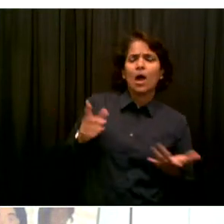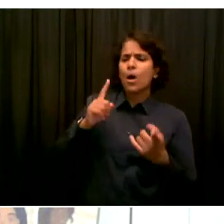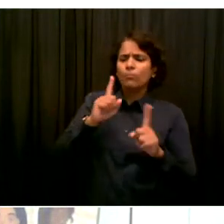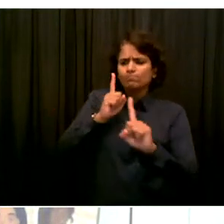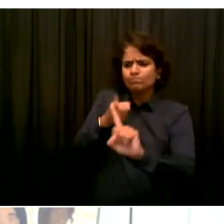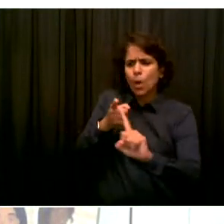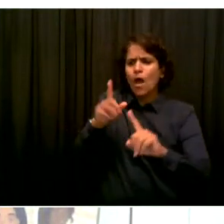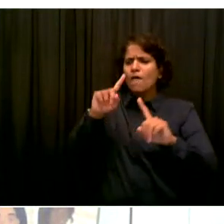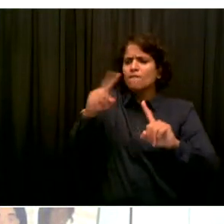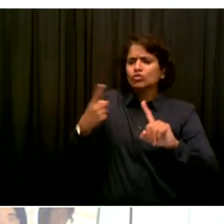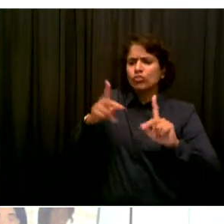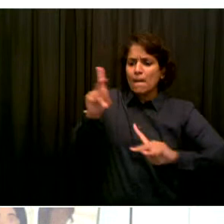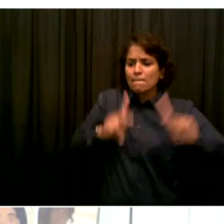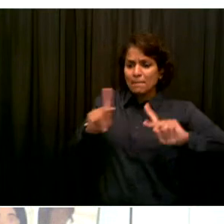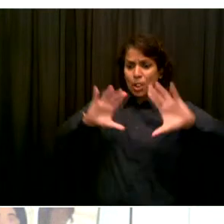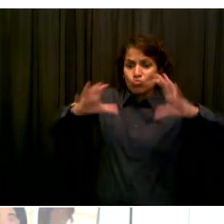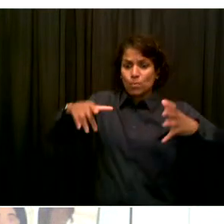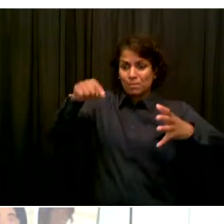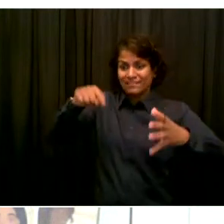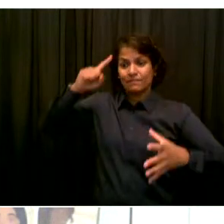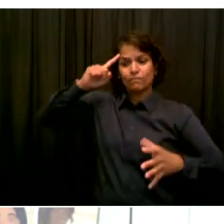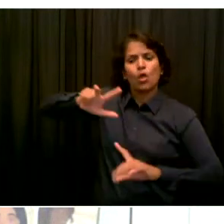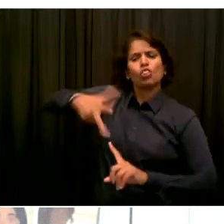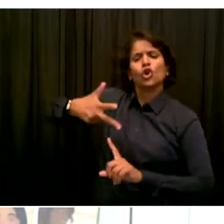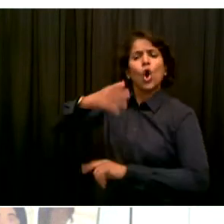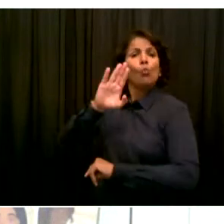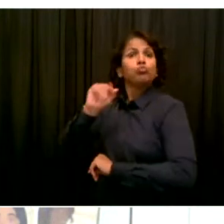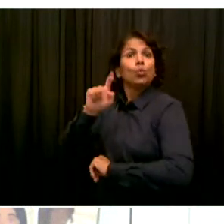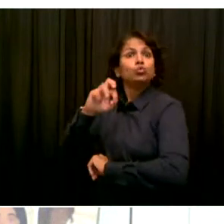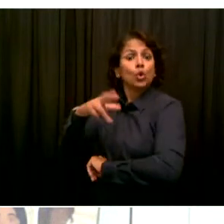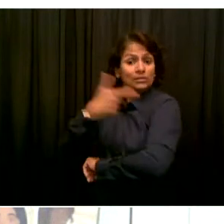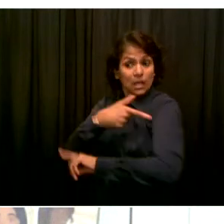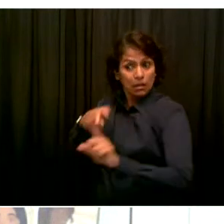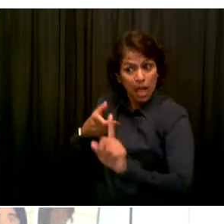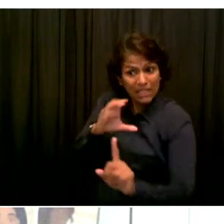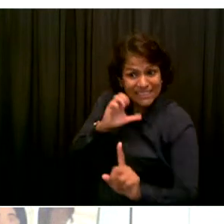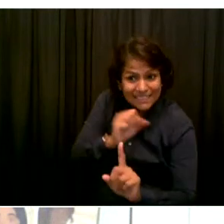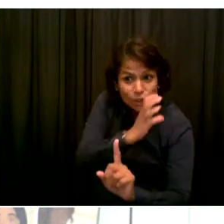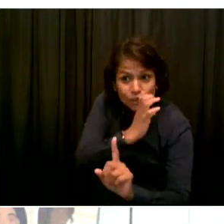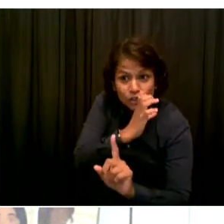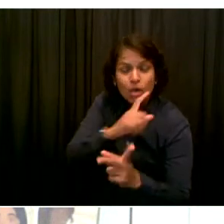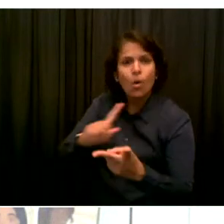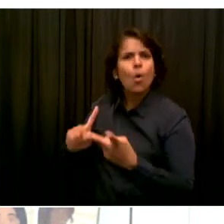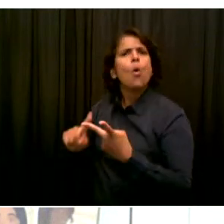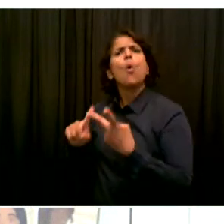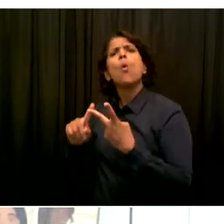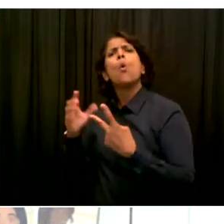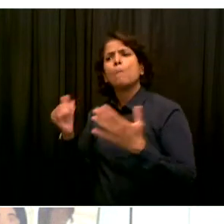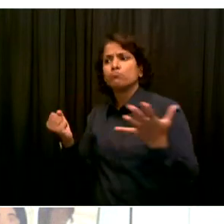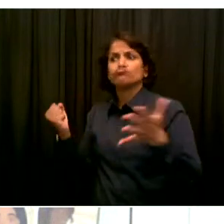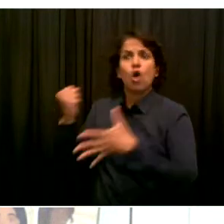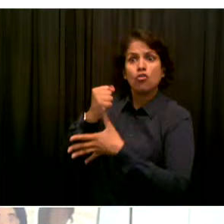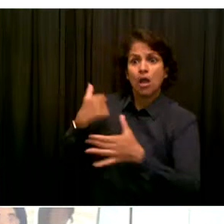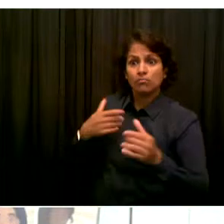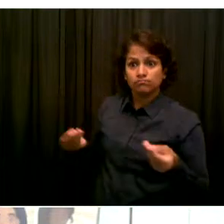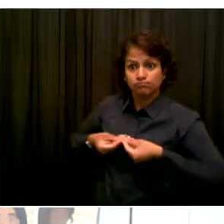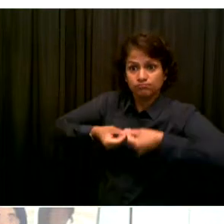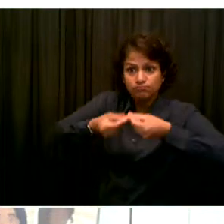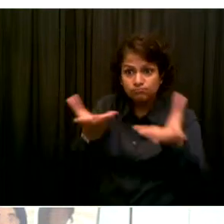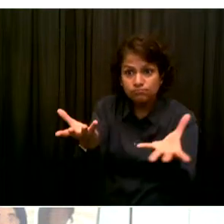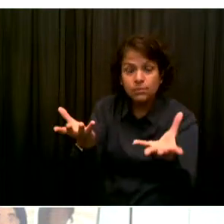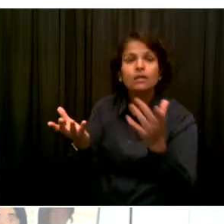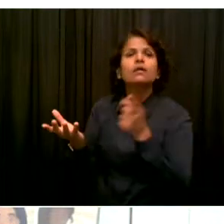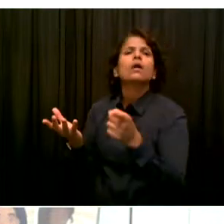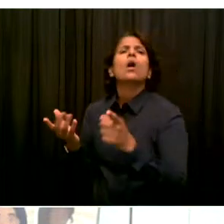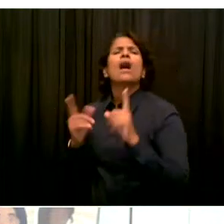population. That's why it is important to let the expert process play out as I have described. but it is highly likely that boosters will